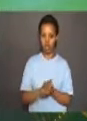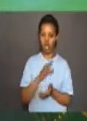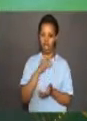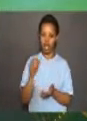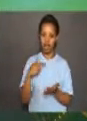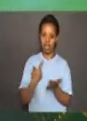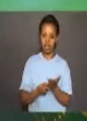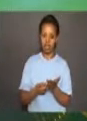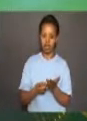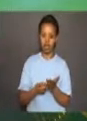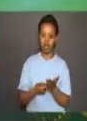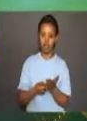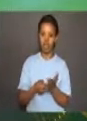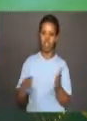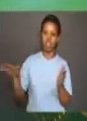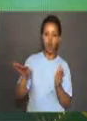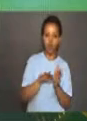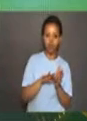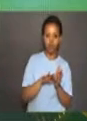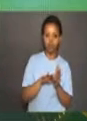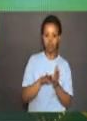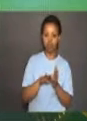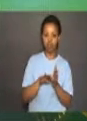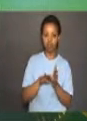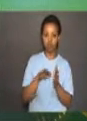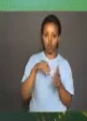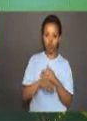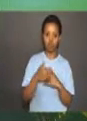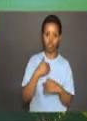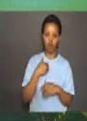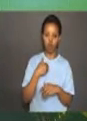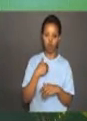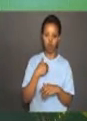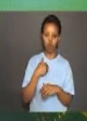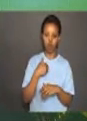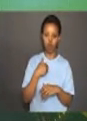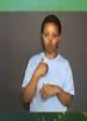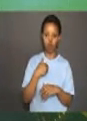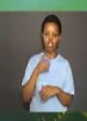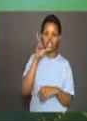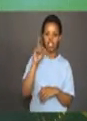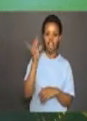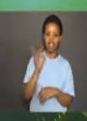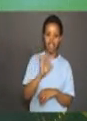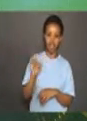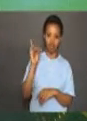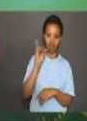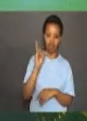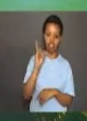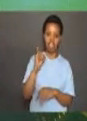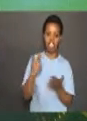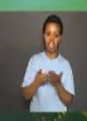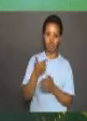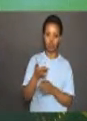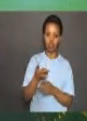of water birds, like ducks. He stated that over years,